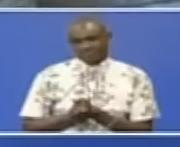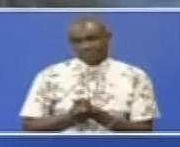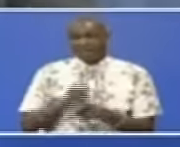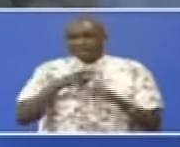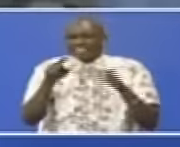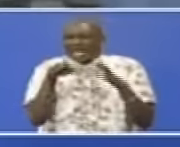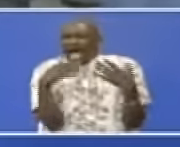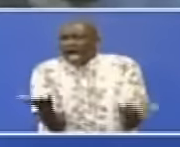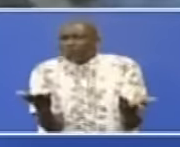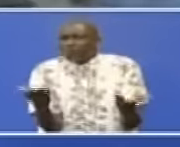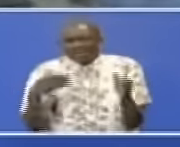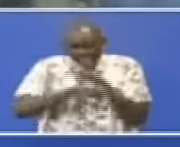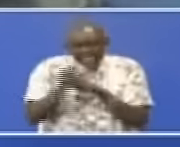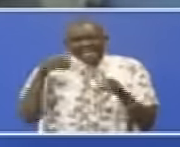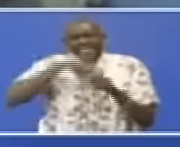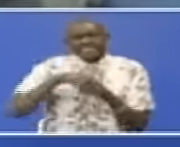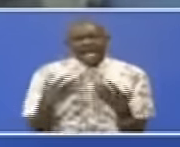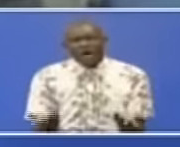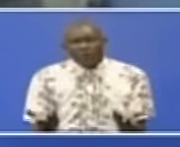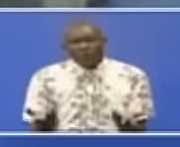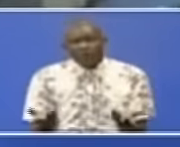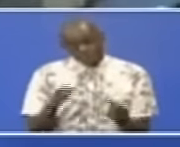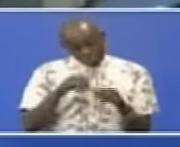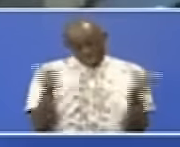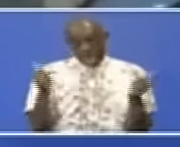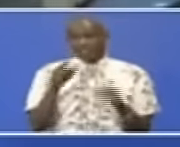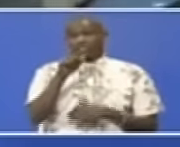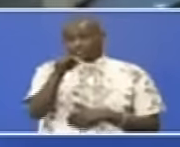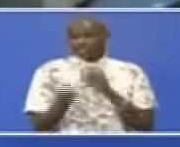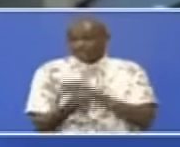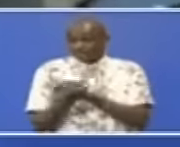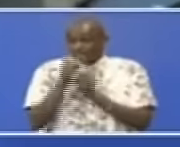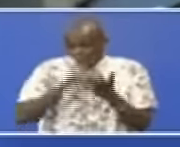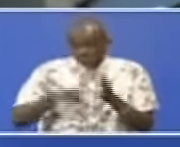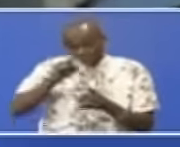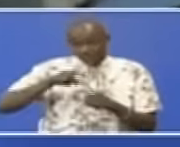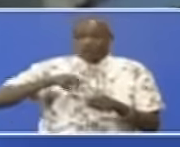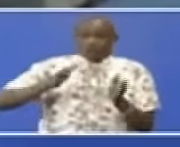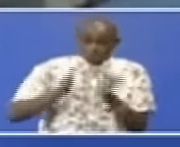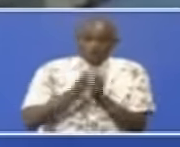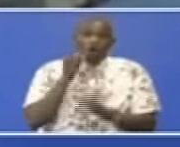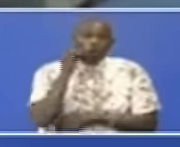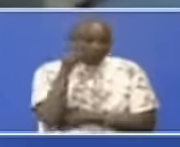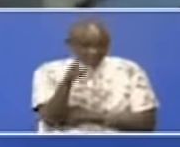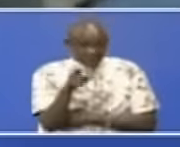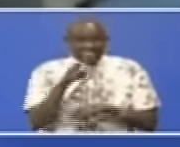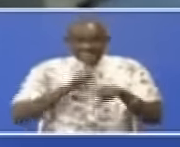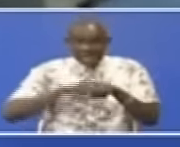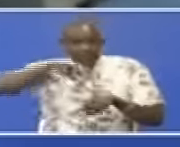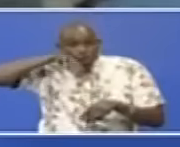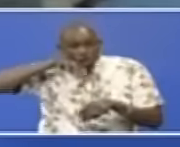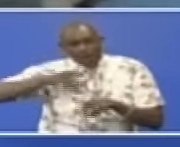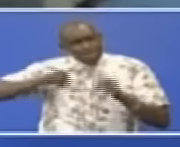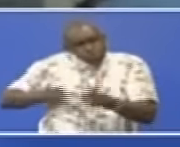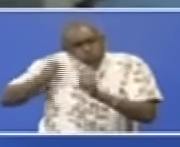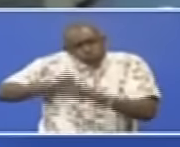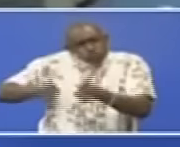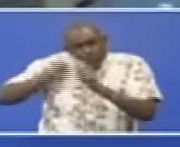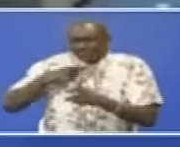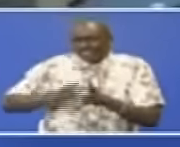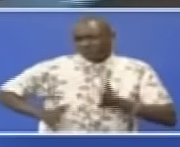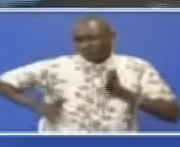But how did it get here? Well, Musila says he was on his way home when some dogs came chasing after